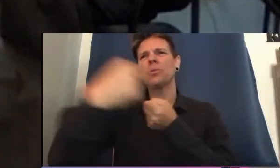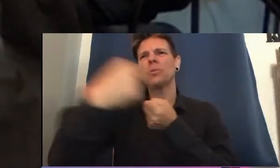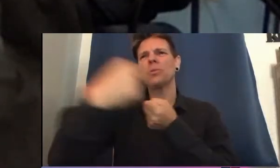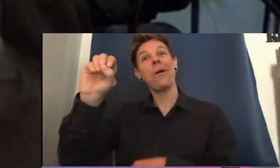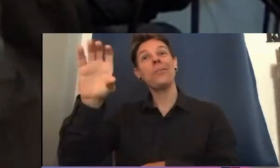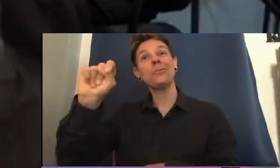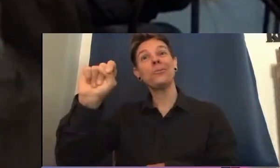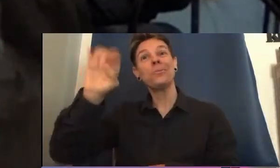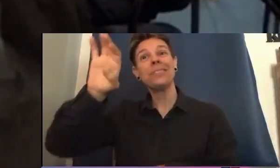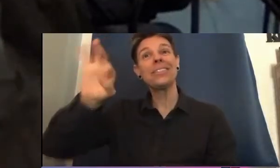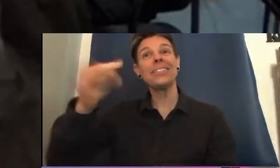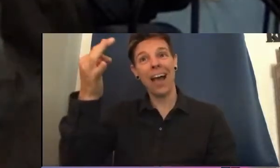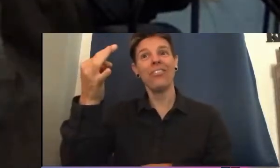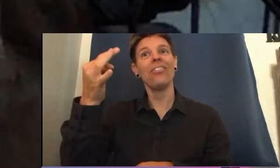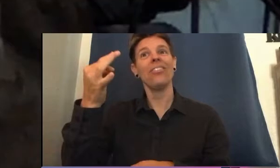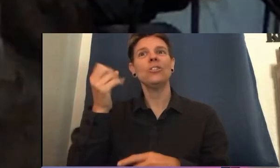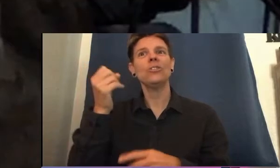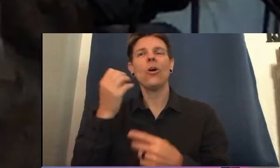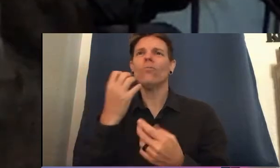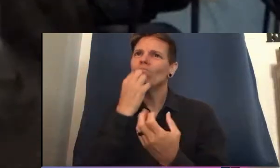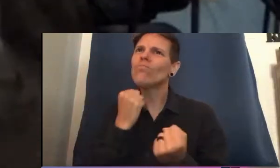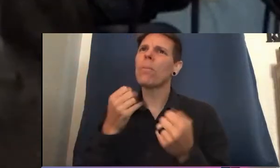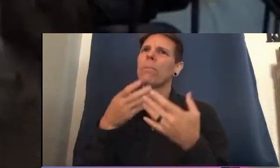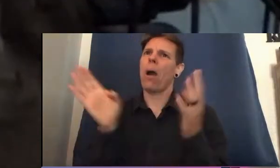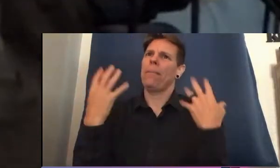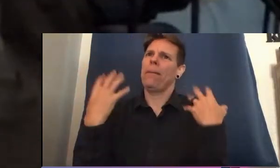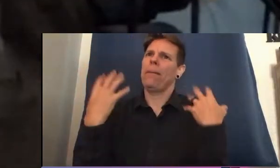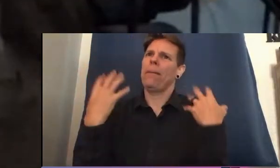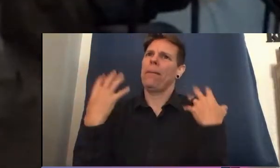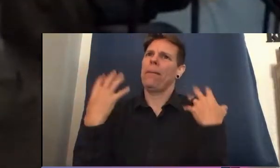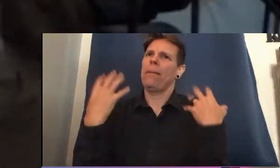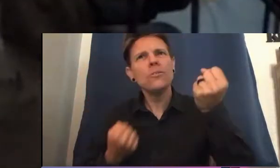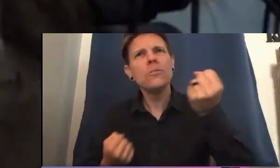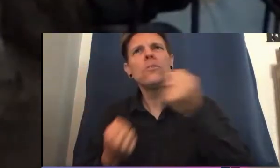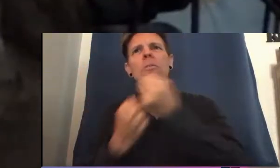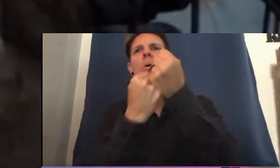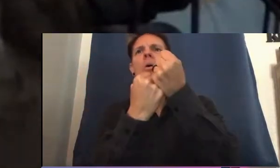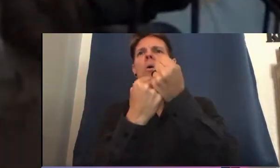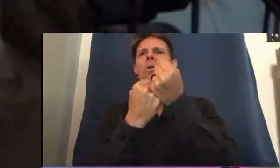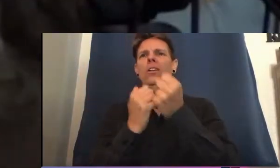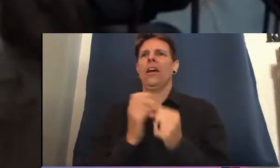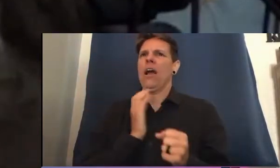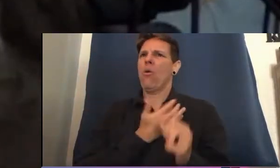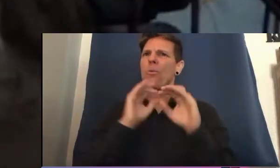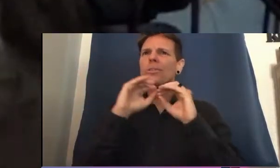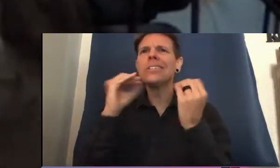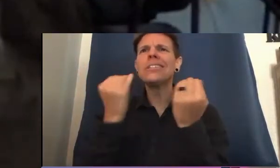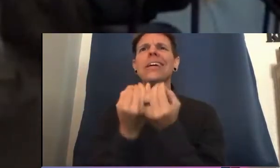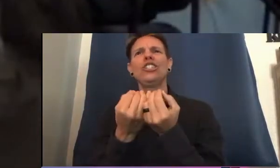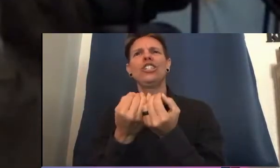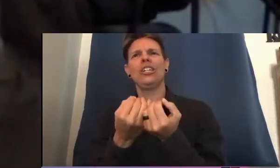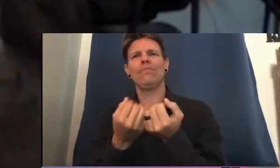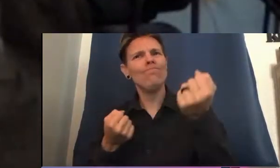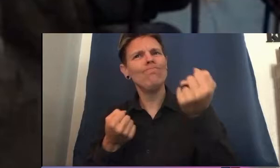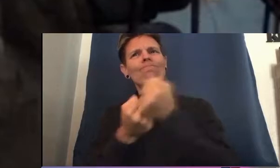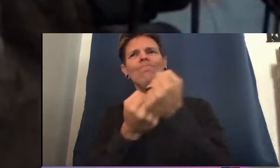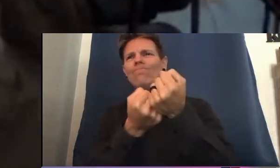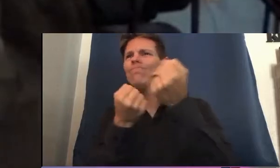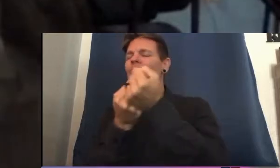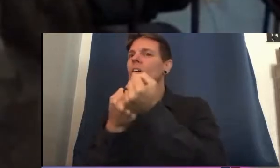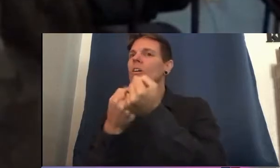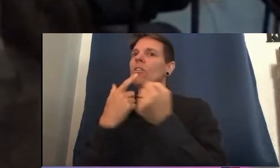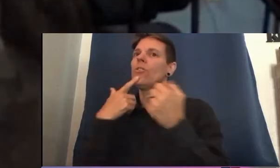health presence to support our organization, NAMI, and they're a great resource, not only for